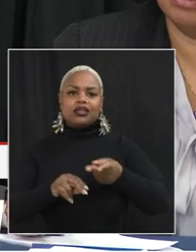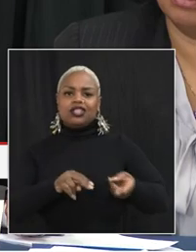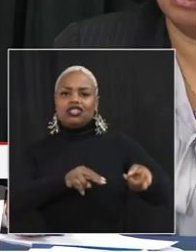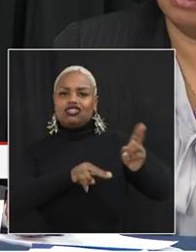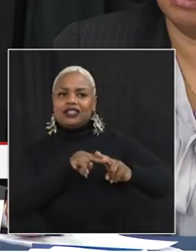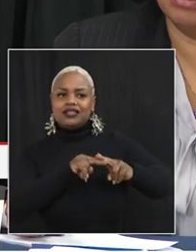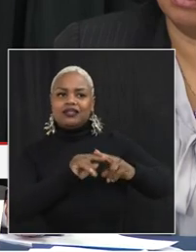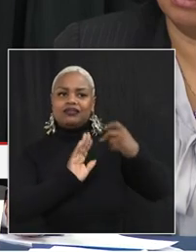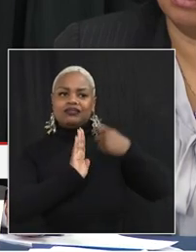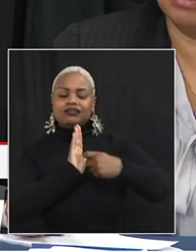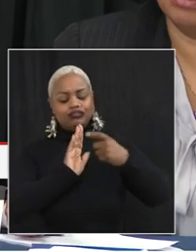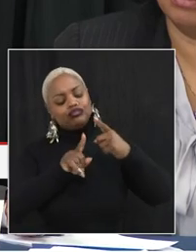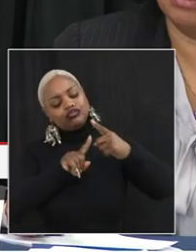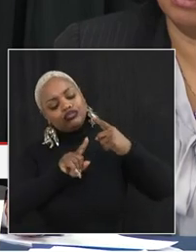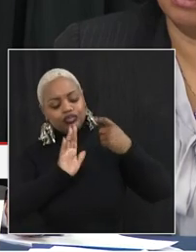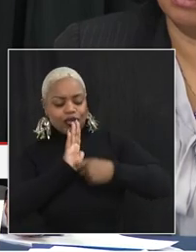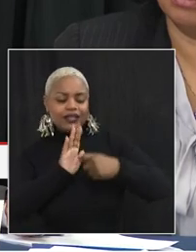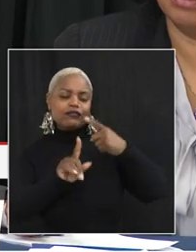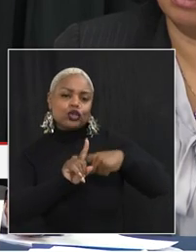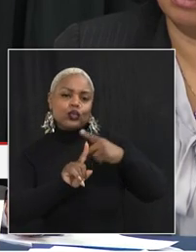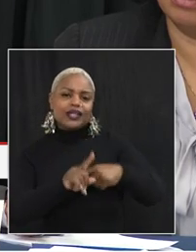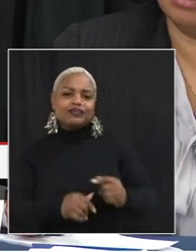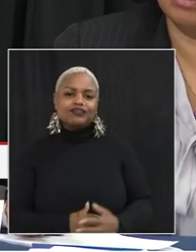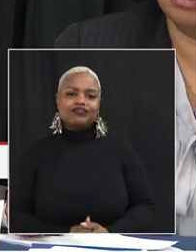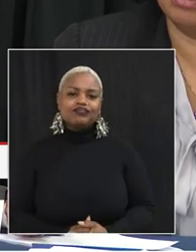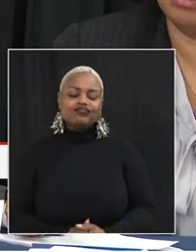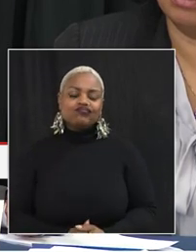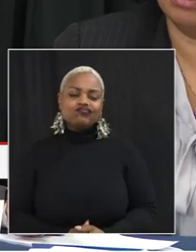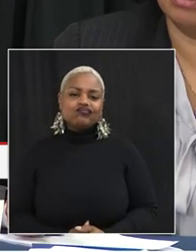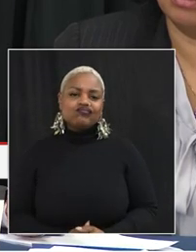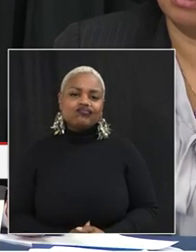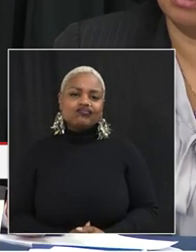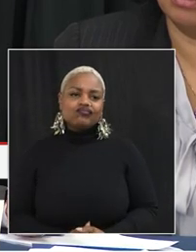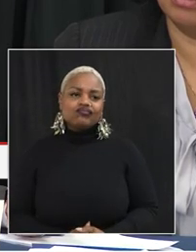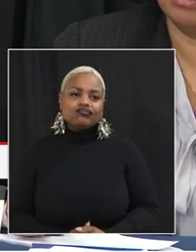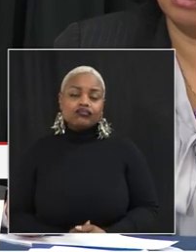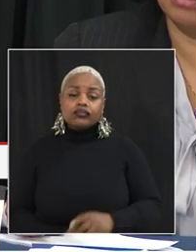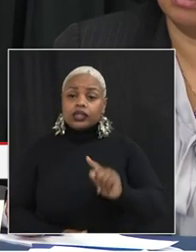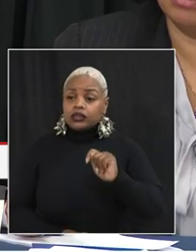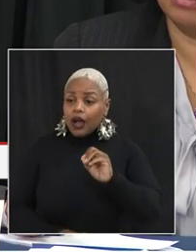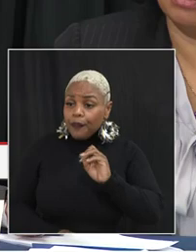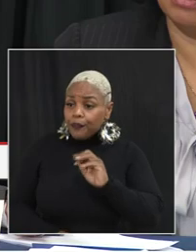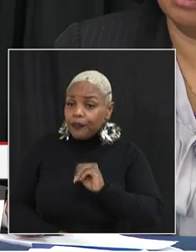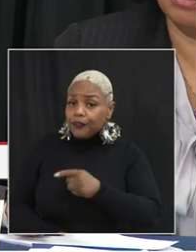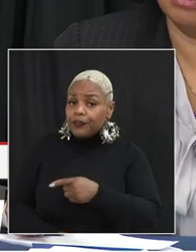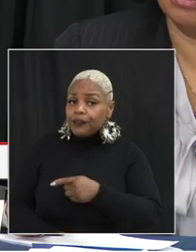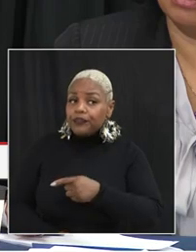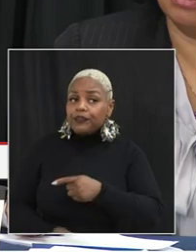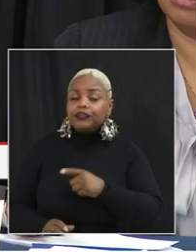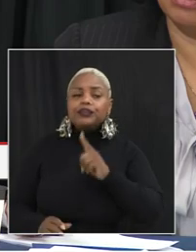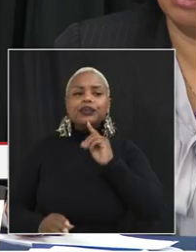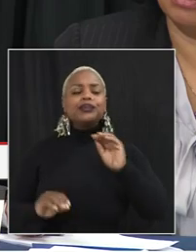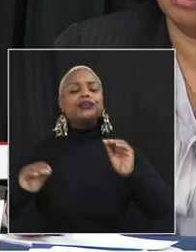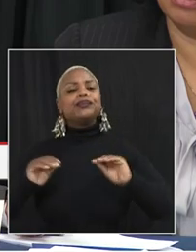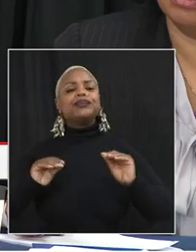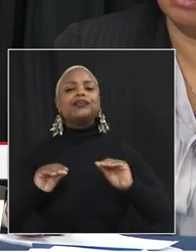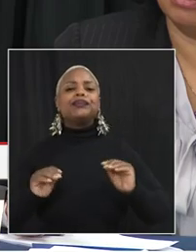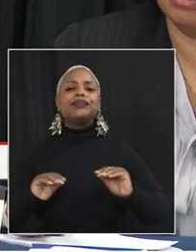Was it Tom? There's not any immediate action around the rent control issue.